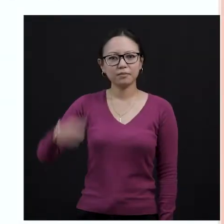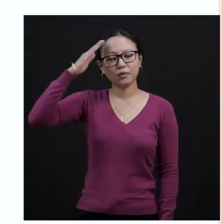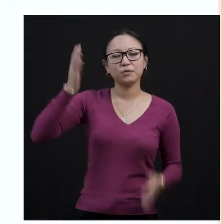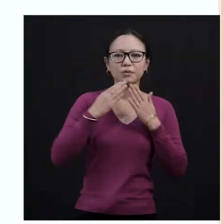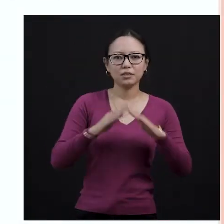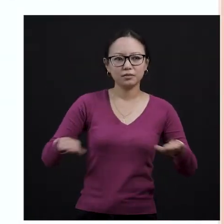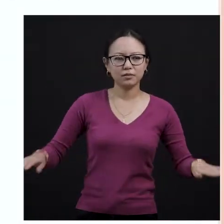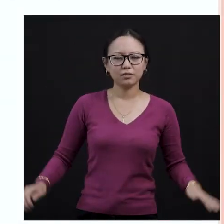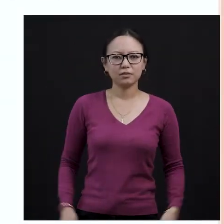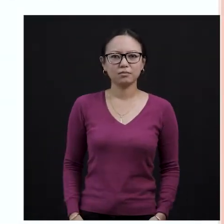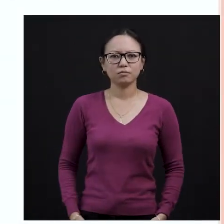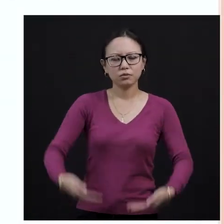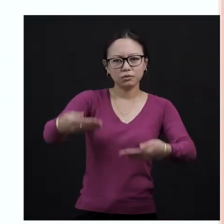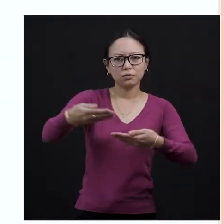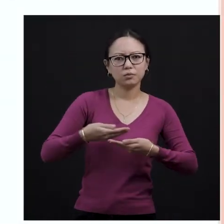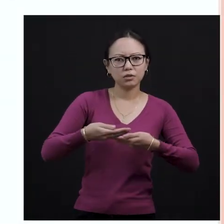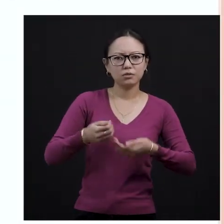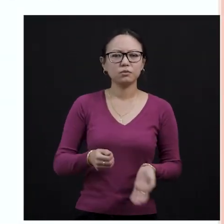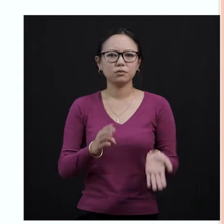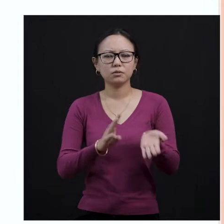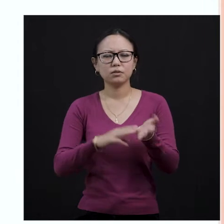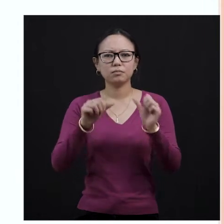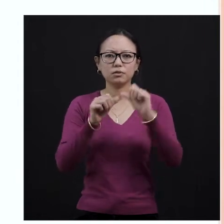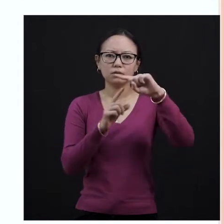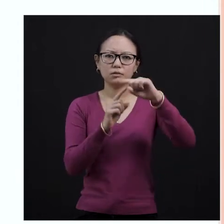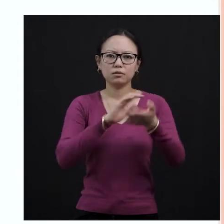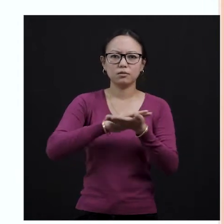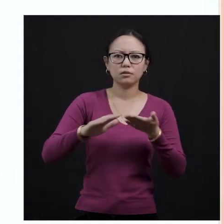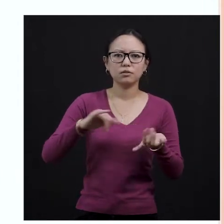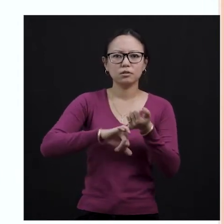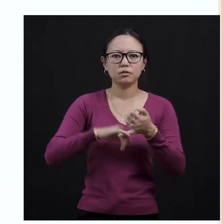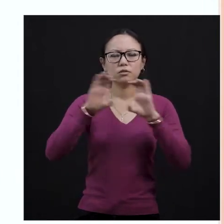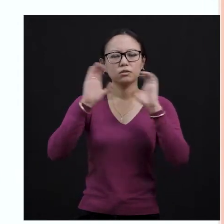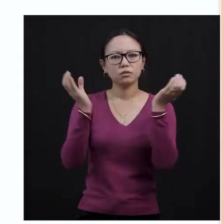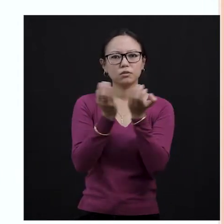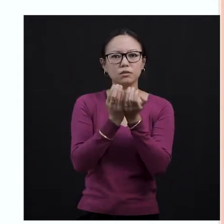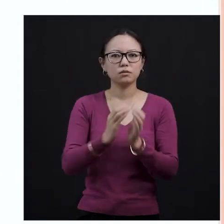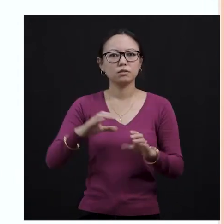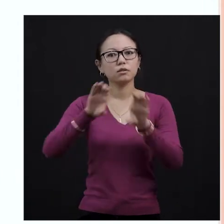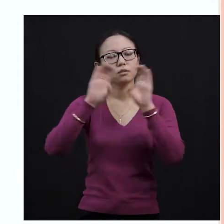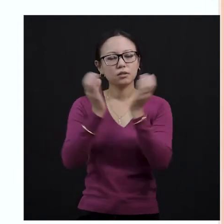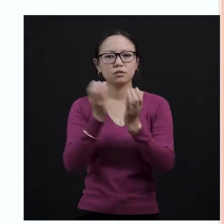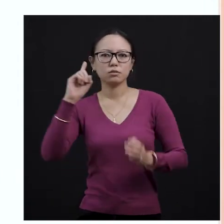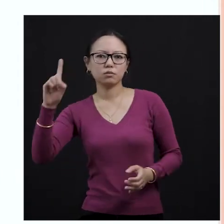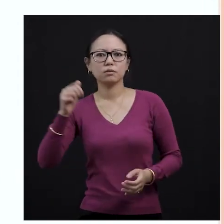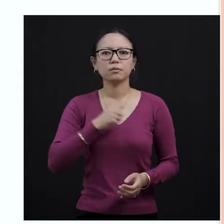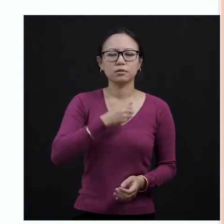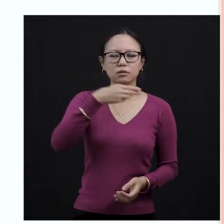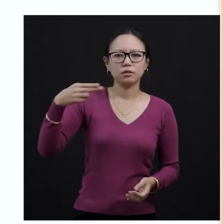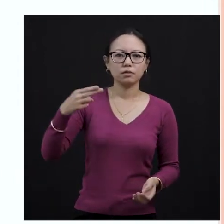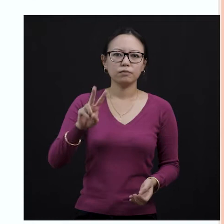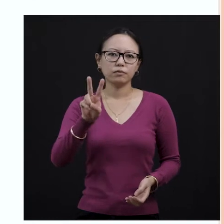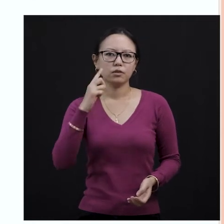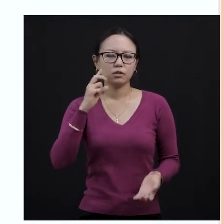Hello, children, and welcome to mathematics class for class 1. My name is Vinoka Shohe, and I will